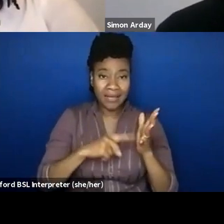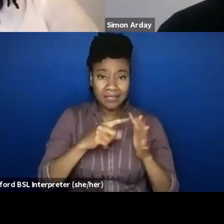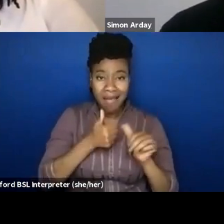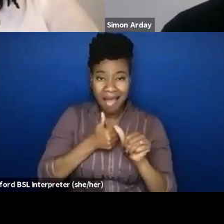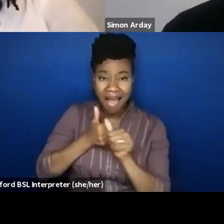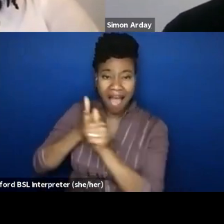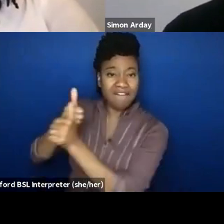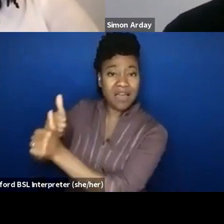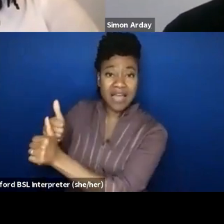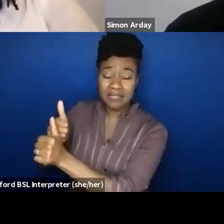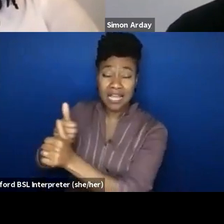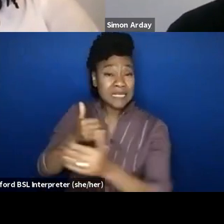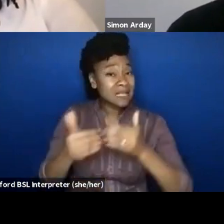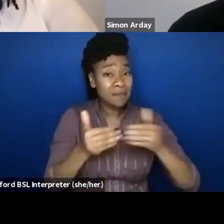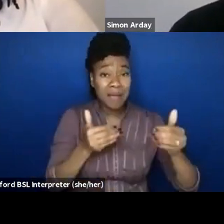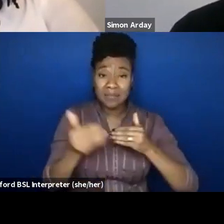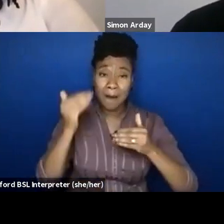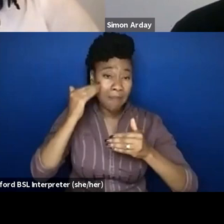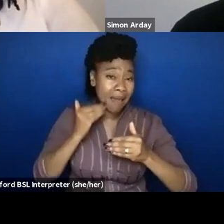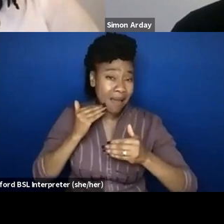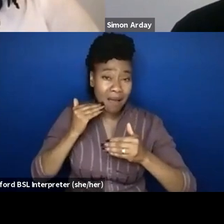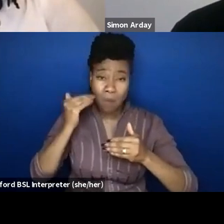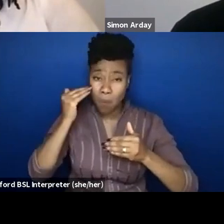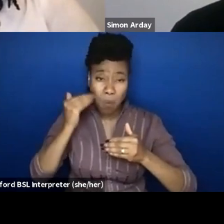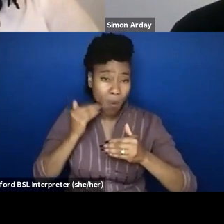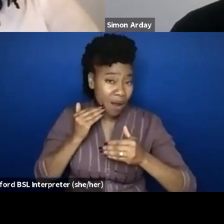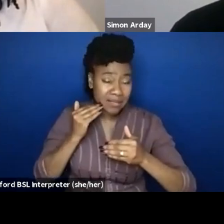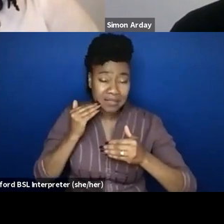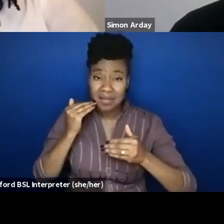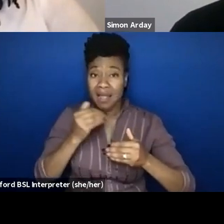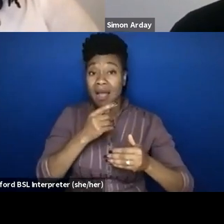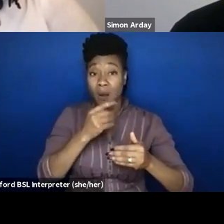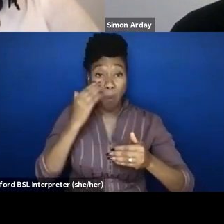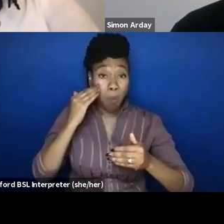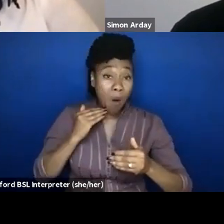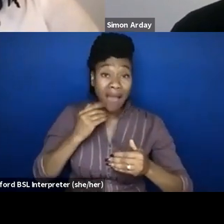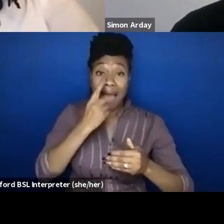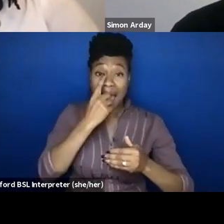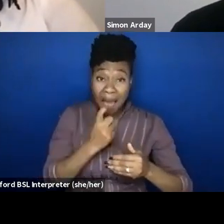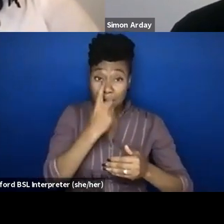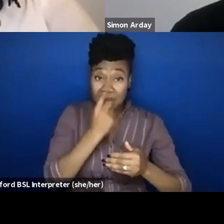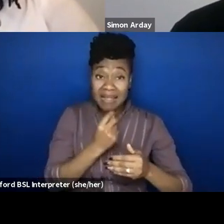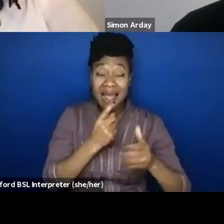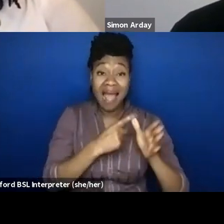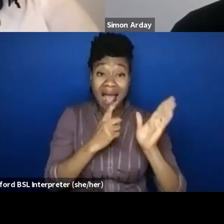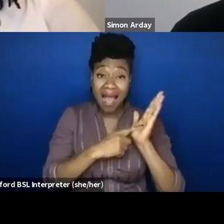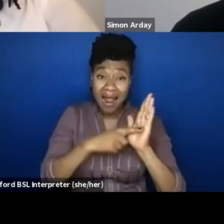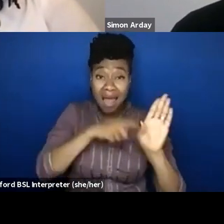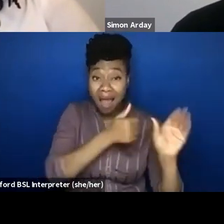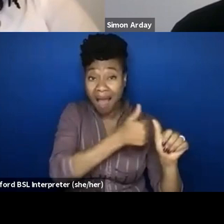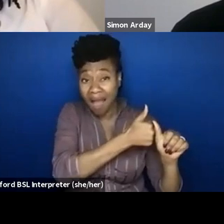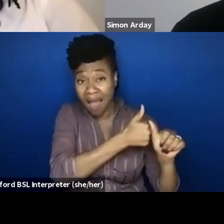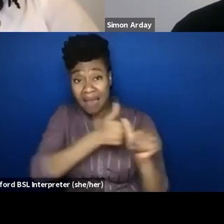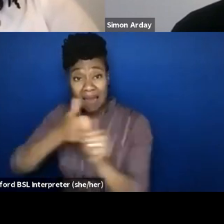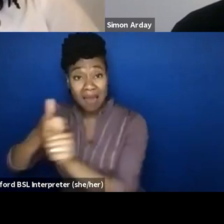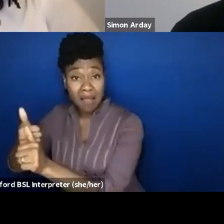White people can advocate for Black issues. They can be allies. And I know that there are ally training programs out there.